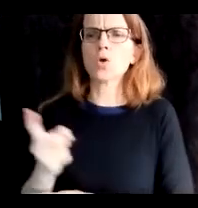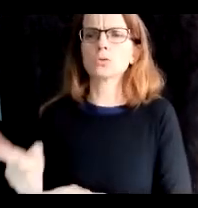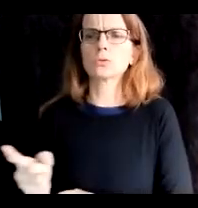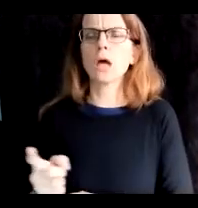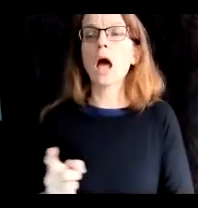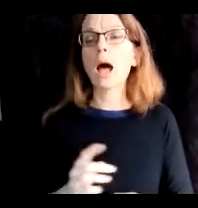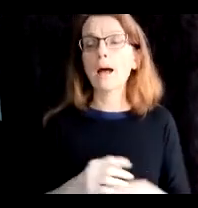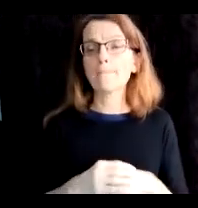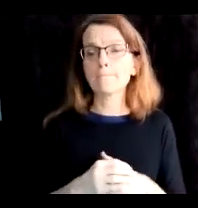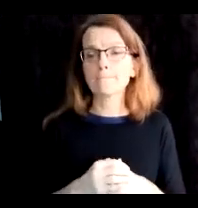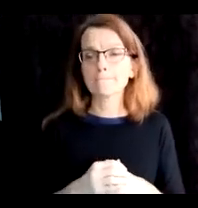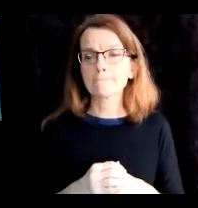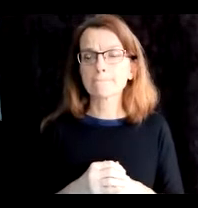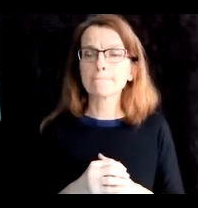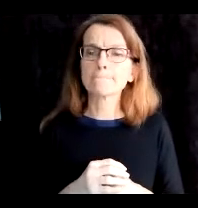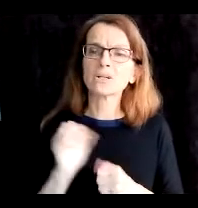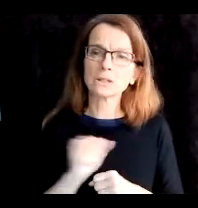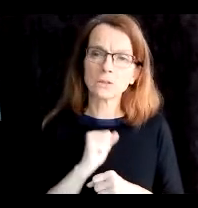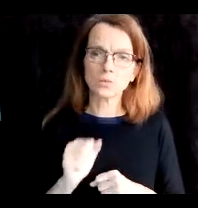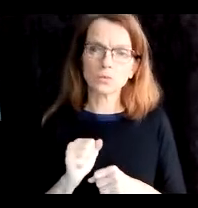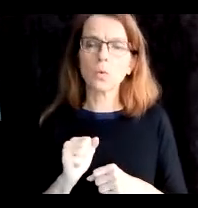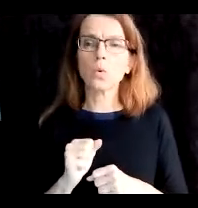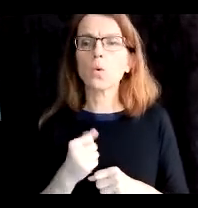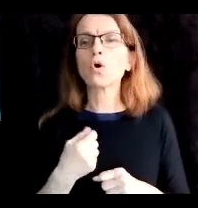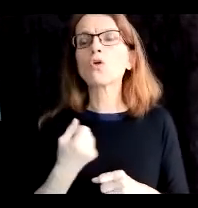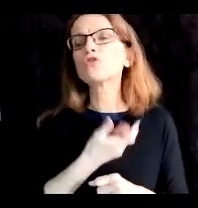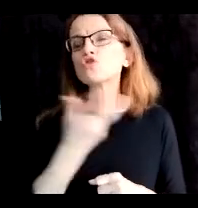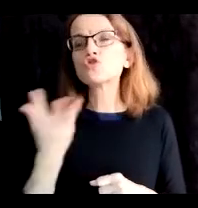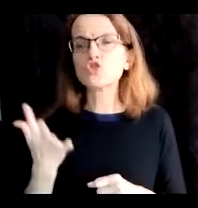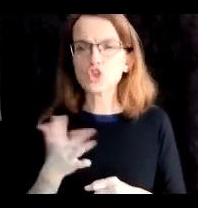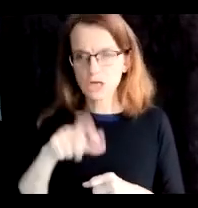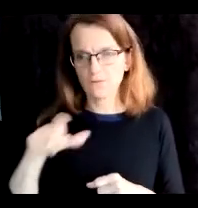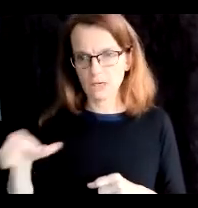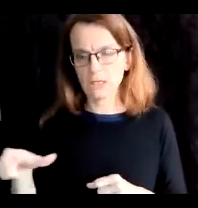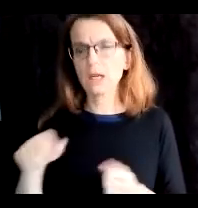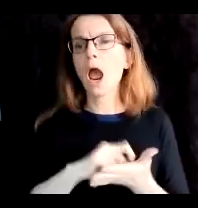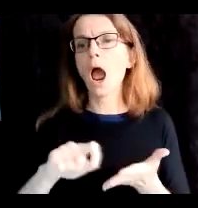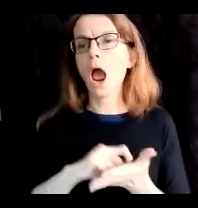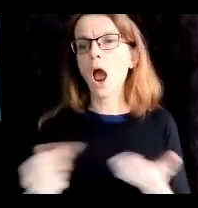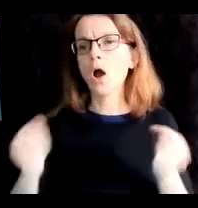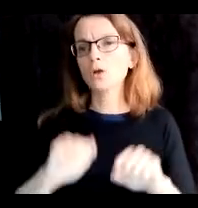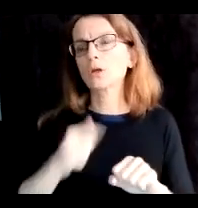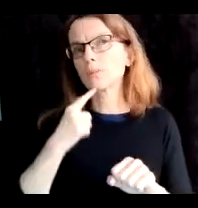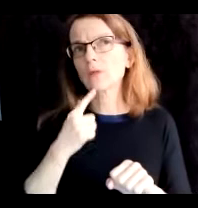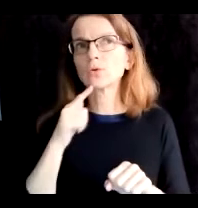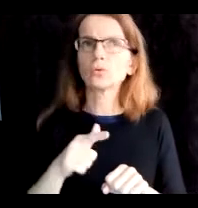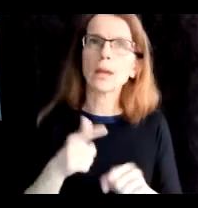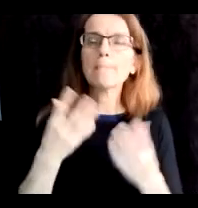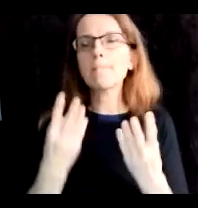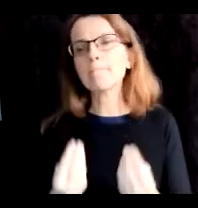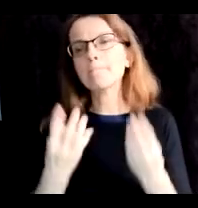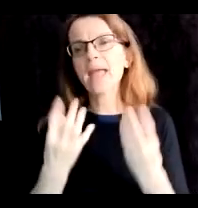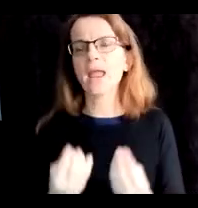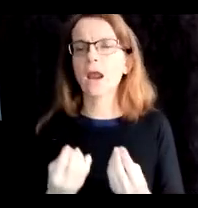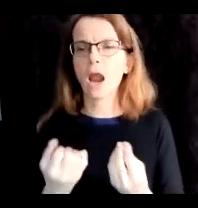many authors, why we have a kind of soft authoritarianism in Asian countries. But there is a strong civil sector that